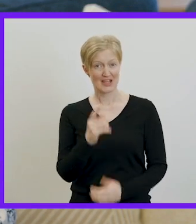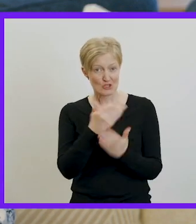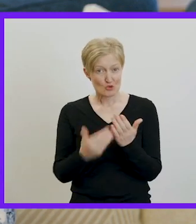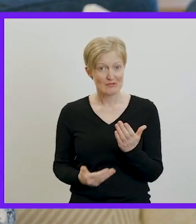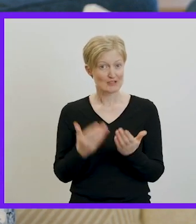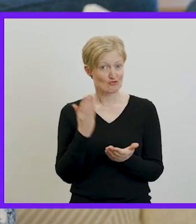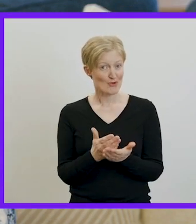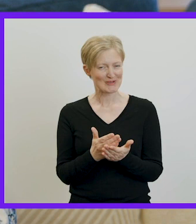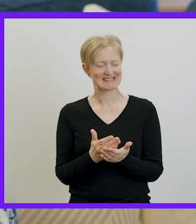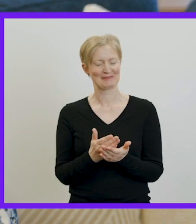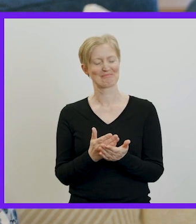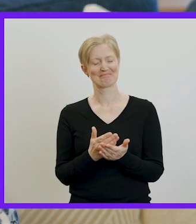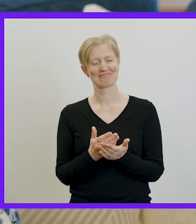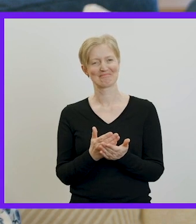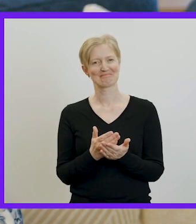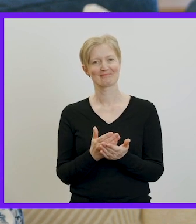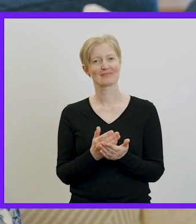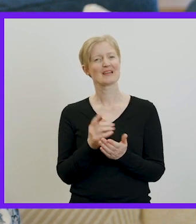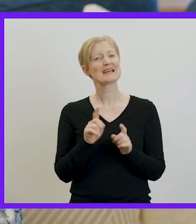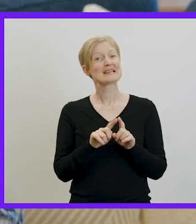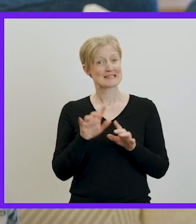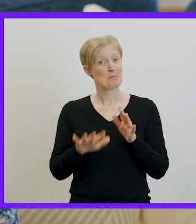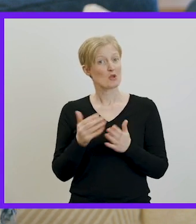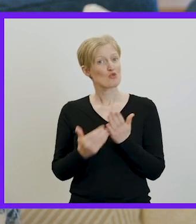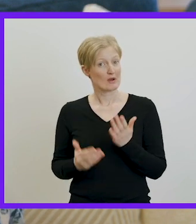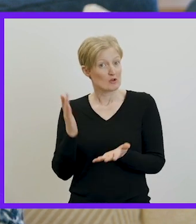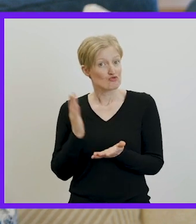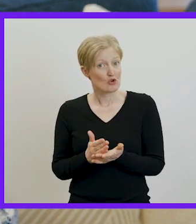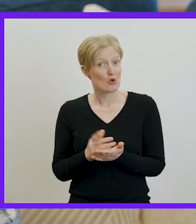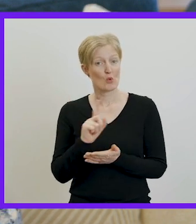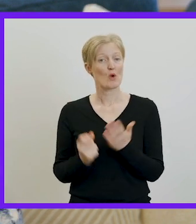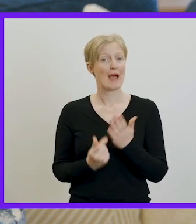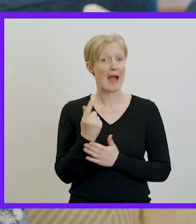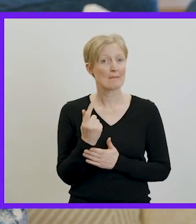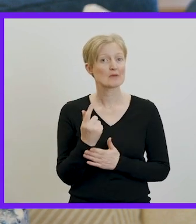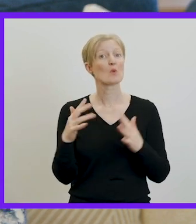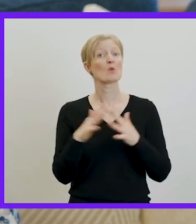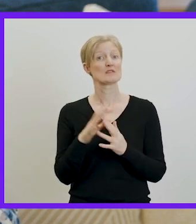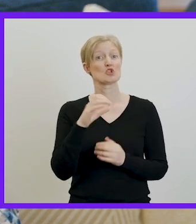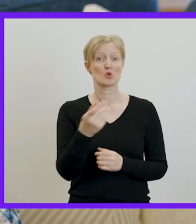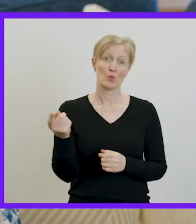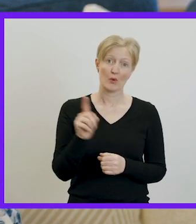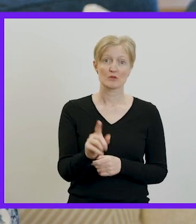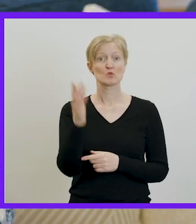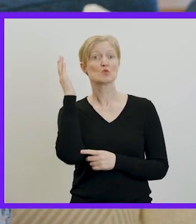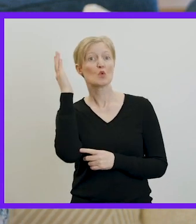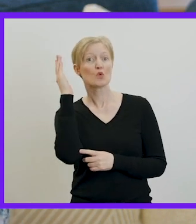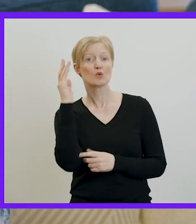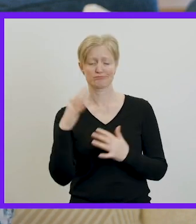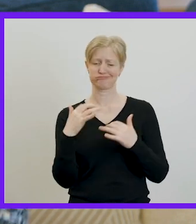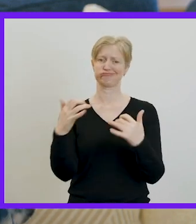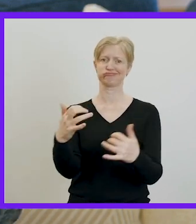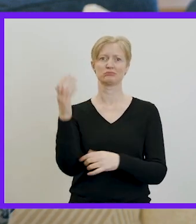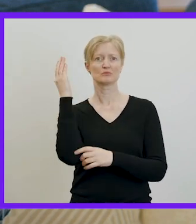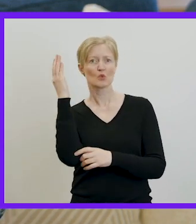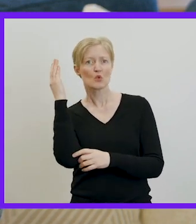unfortunately, that story is not quite a true one. There is a similar true story where Winston Churchill did go to a school. He did give a